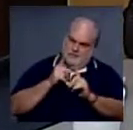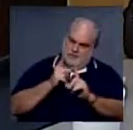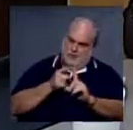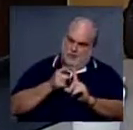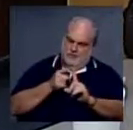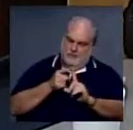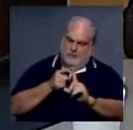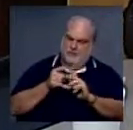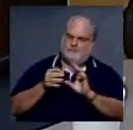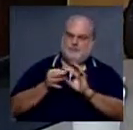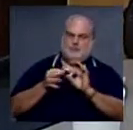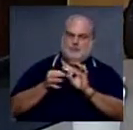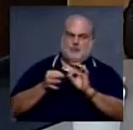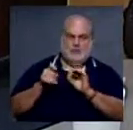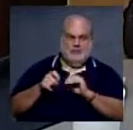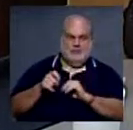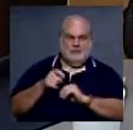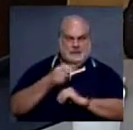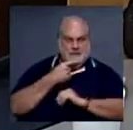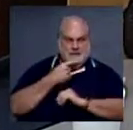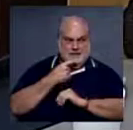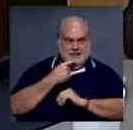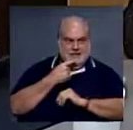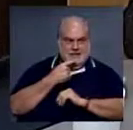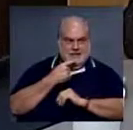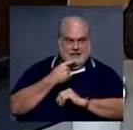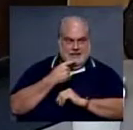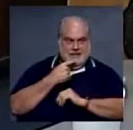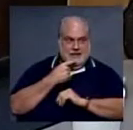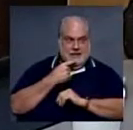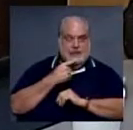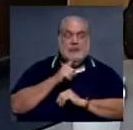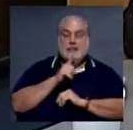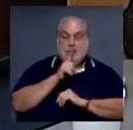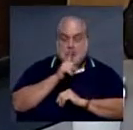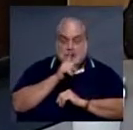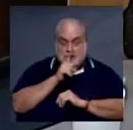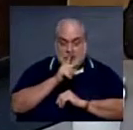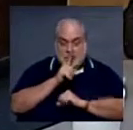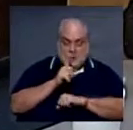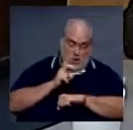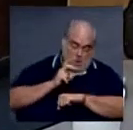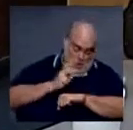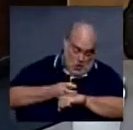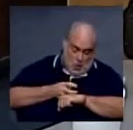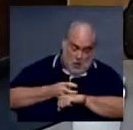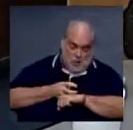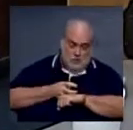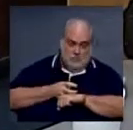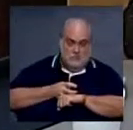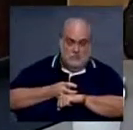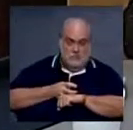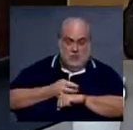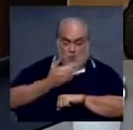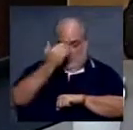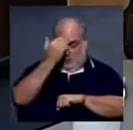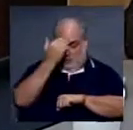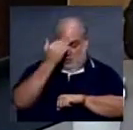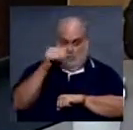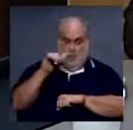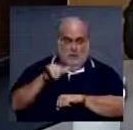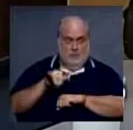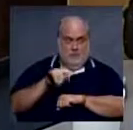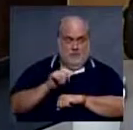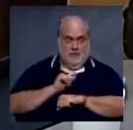and stating what needs to be stated. It is a hard thing to look at. I